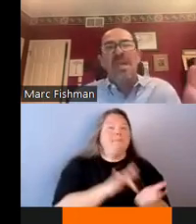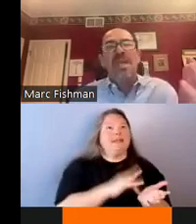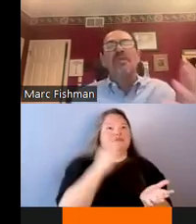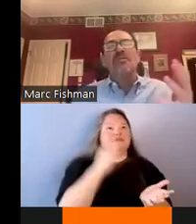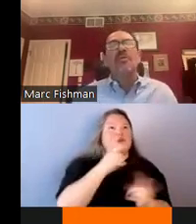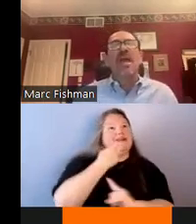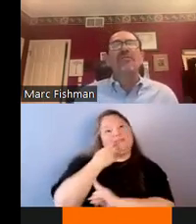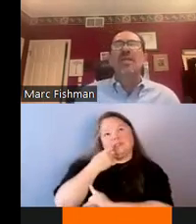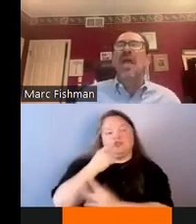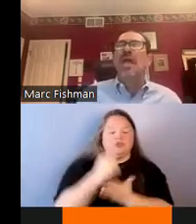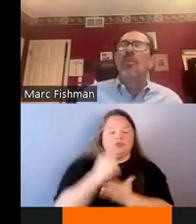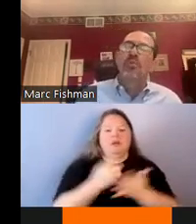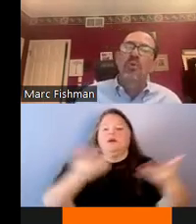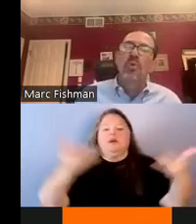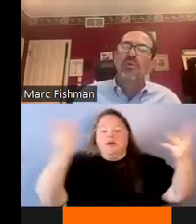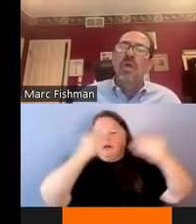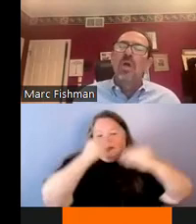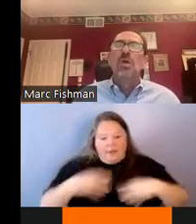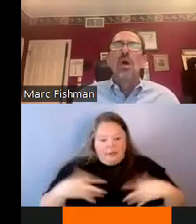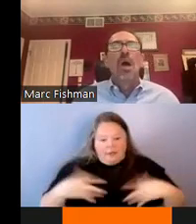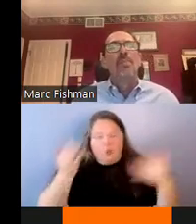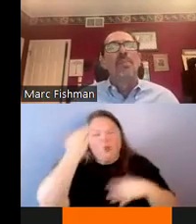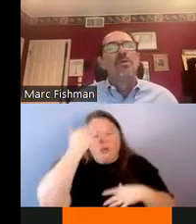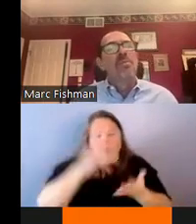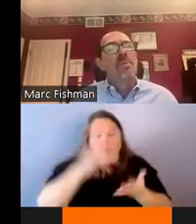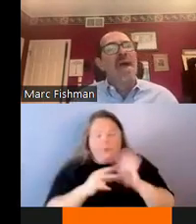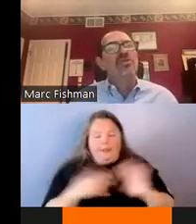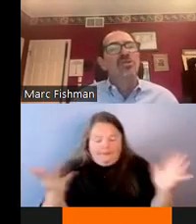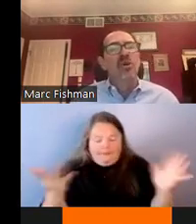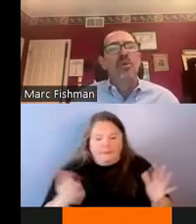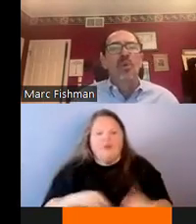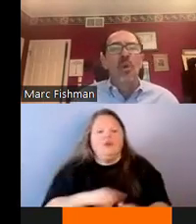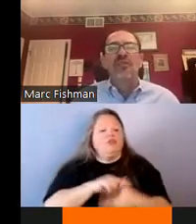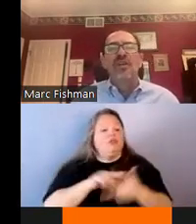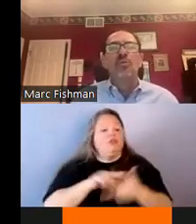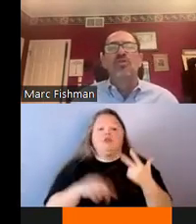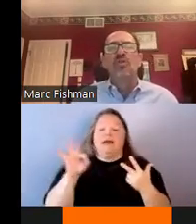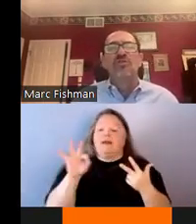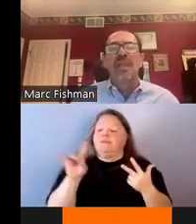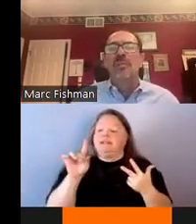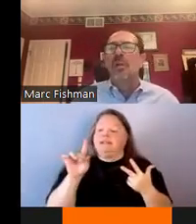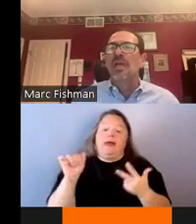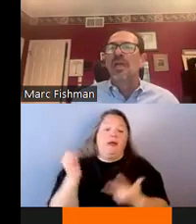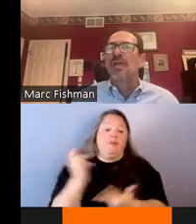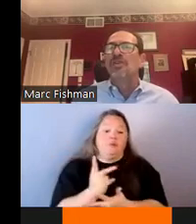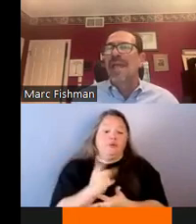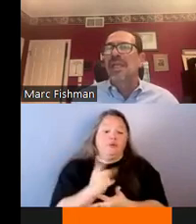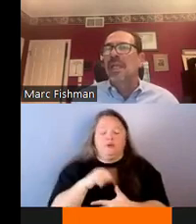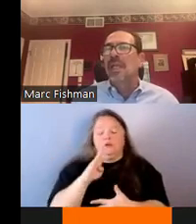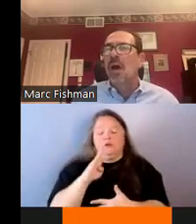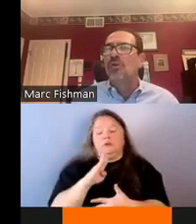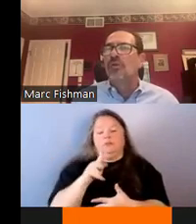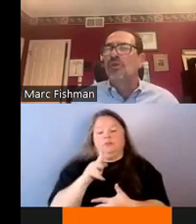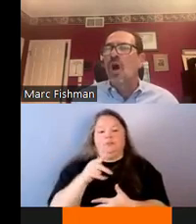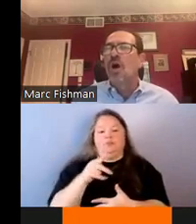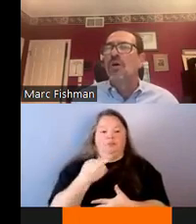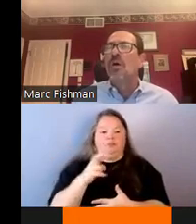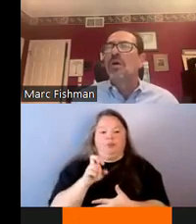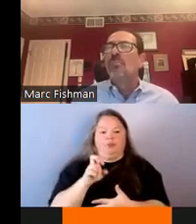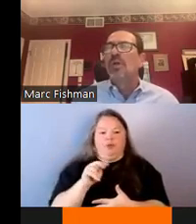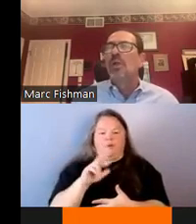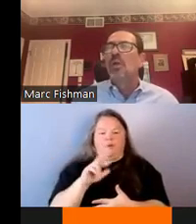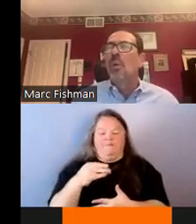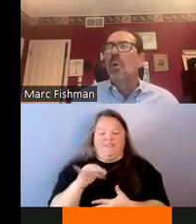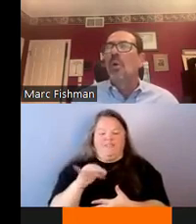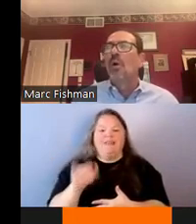all know what we mean. And the three FDA-approved medicines are buprenorphine, which is available in a daily